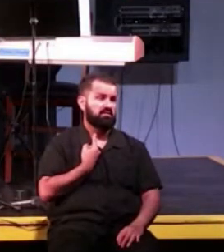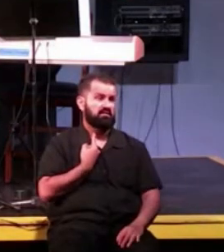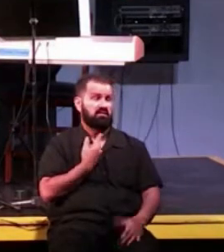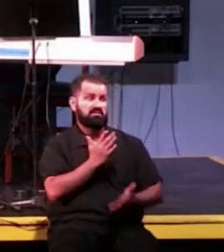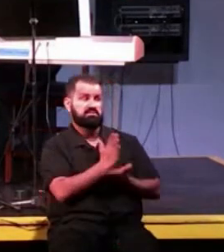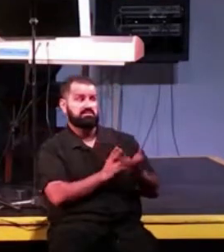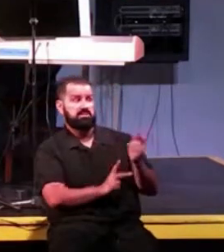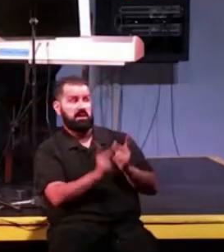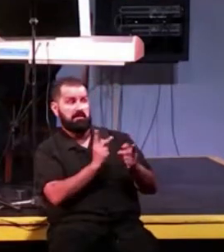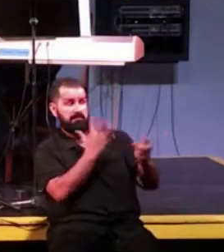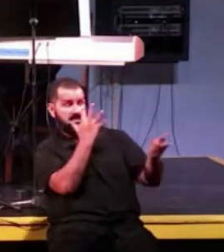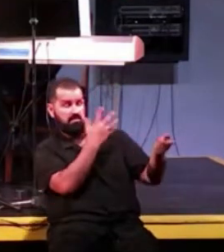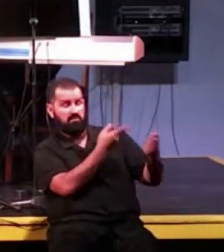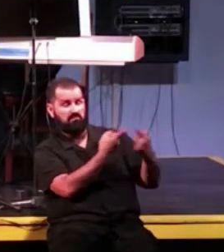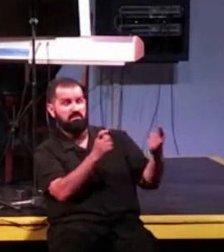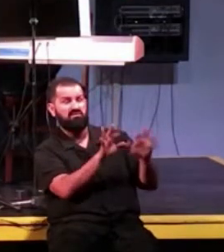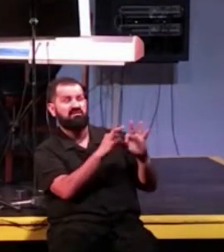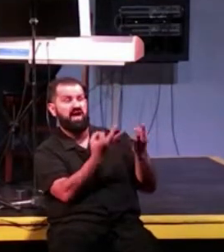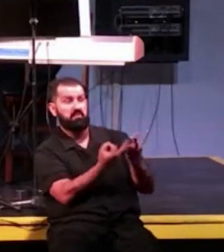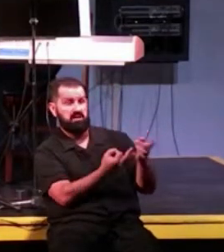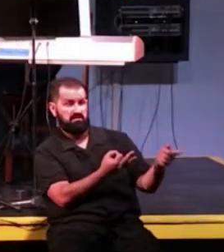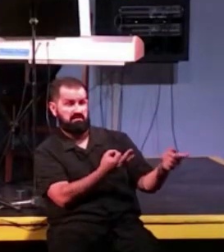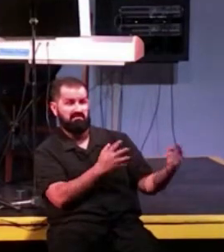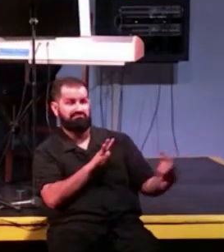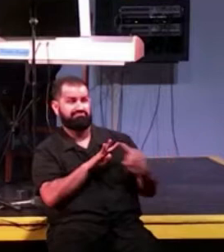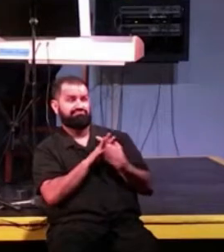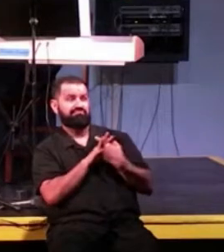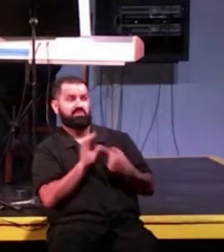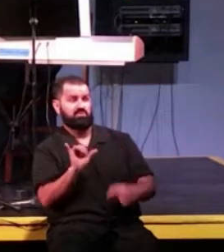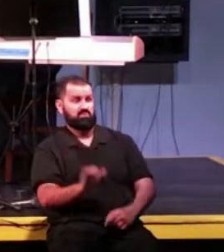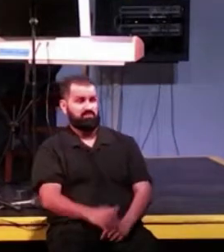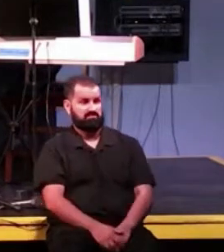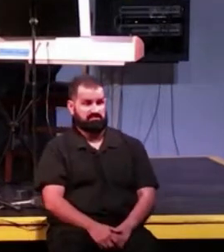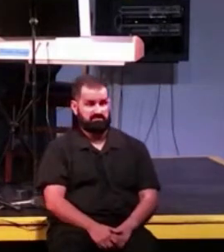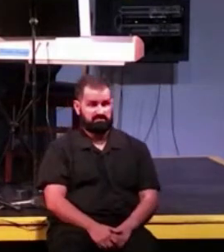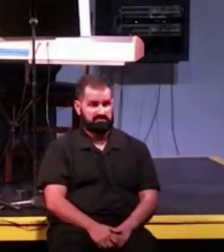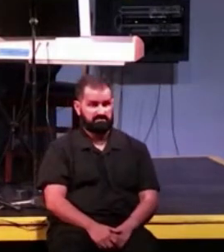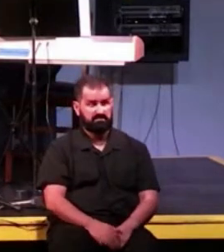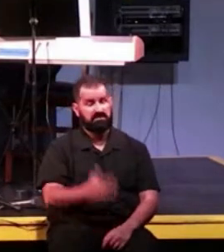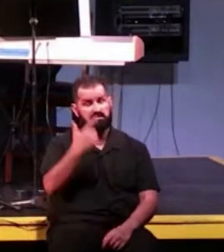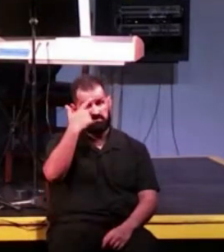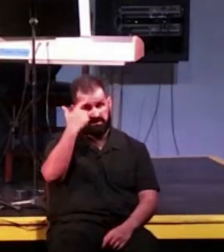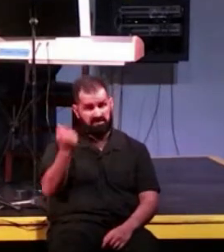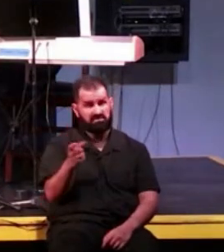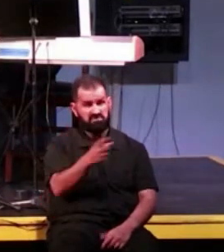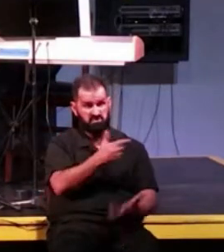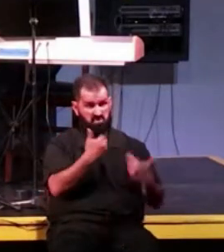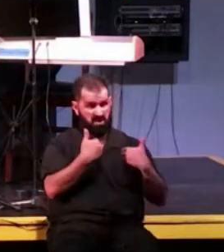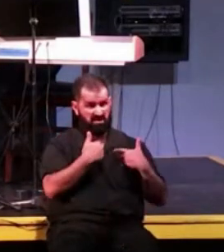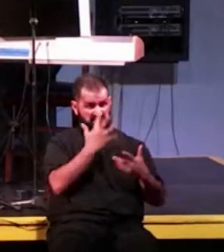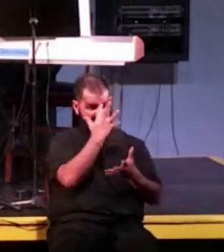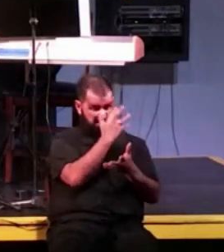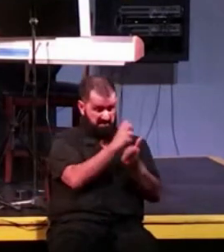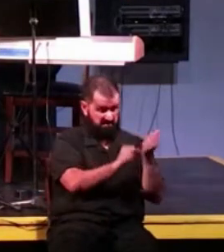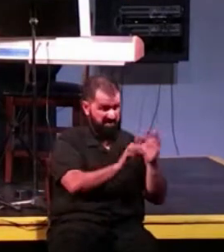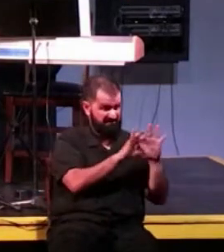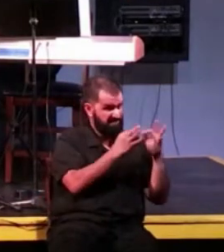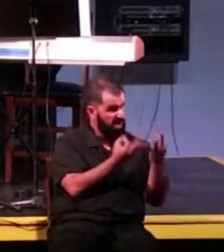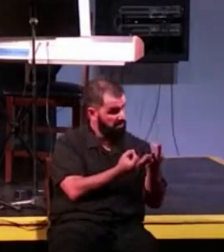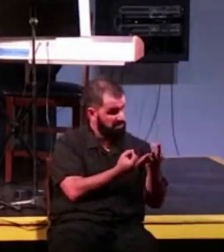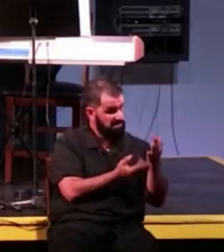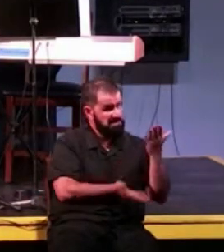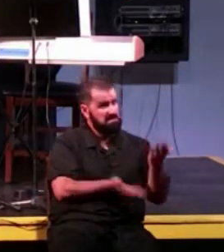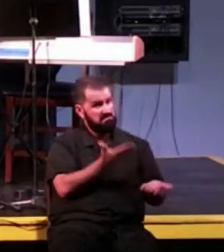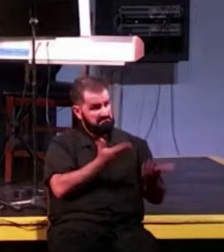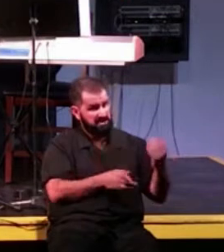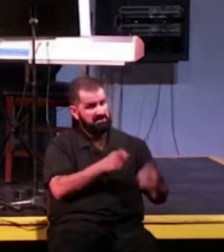Some ruthless people are in your family. And because you have a ruthless family, maybe you're here today and